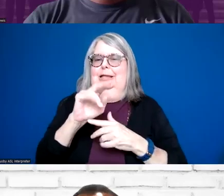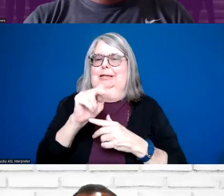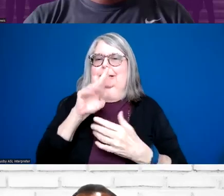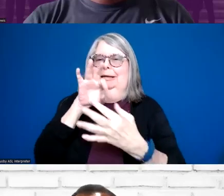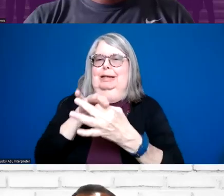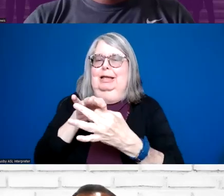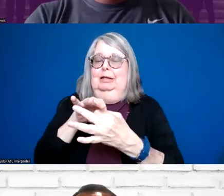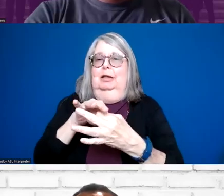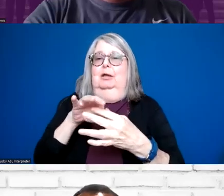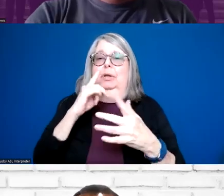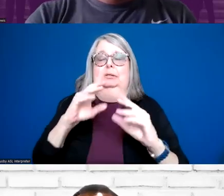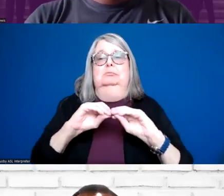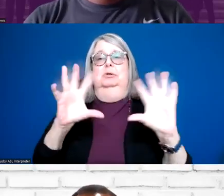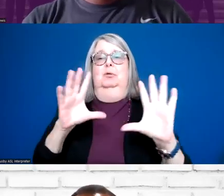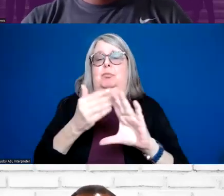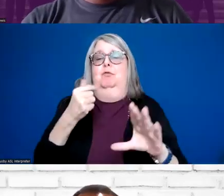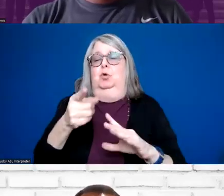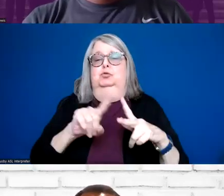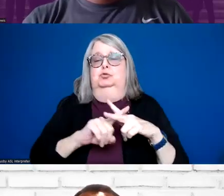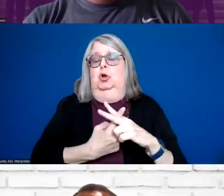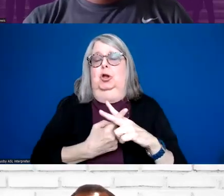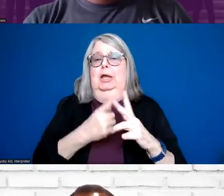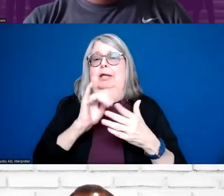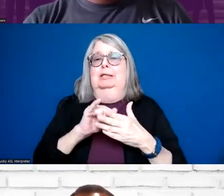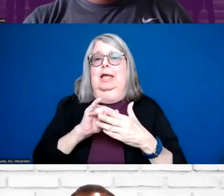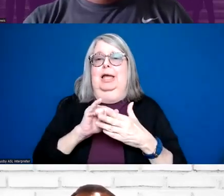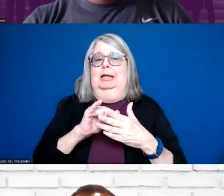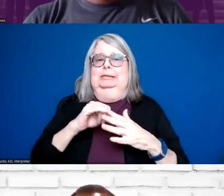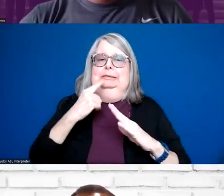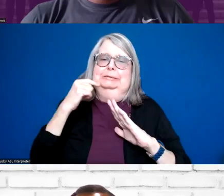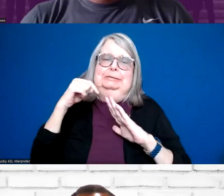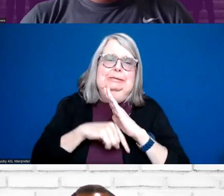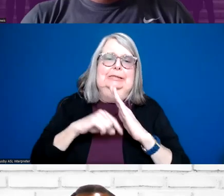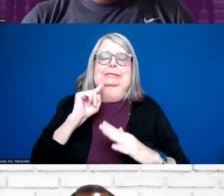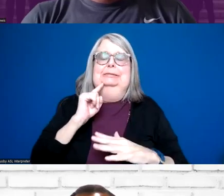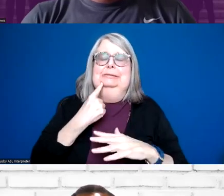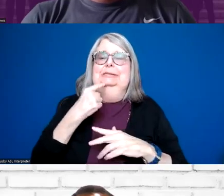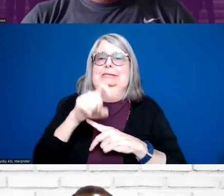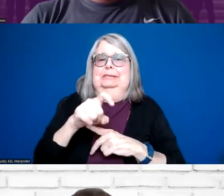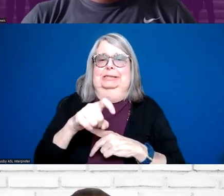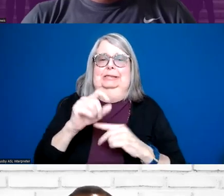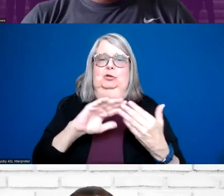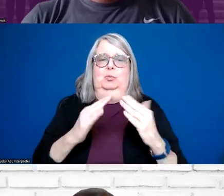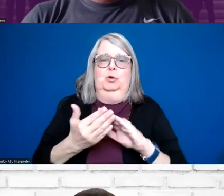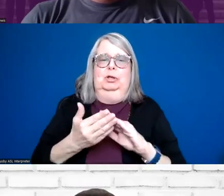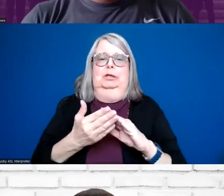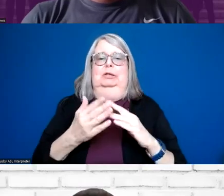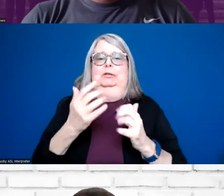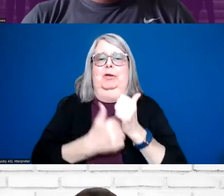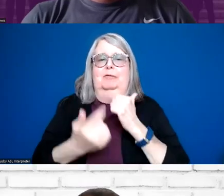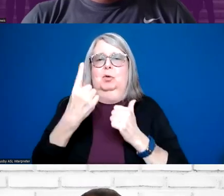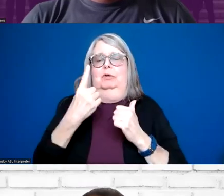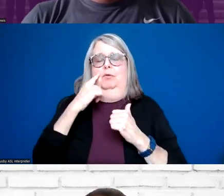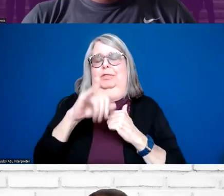because it was made clear before you even got started that the intense need is still there in the communities for this type of action to take place.